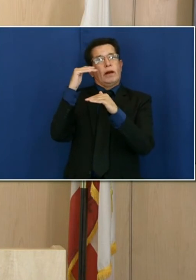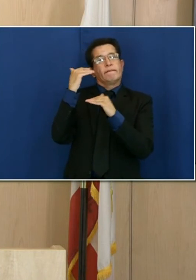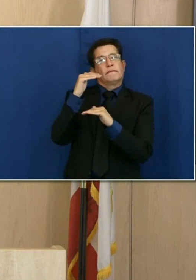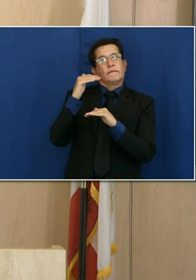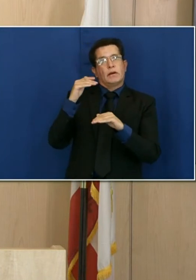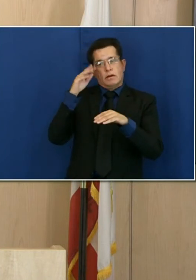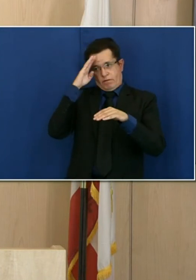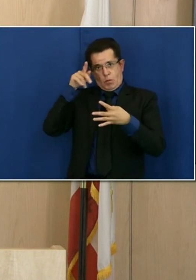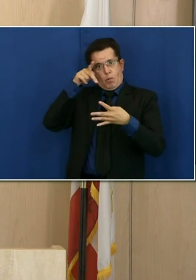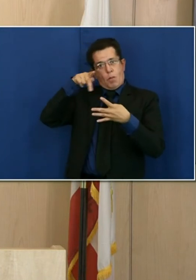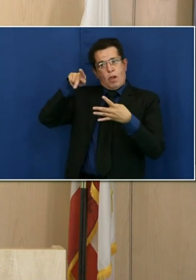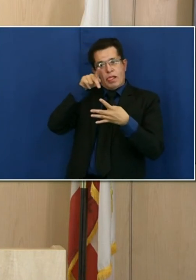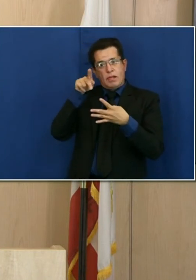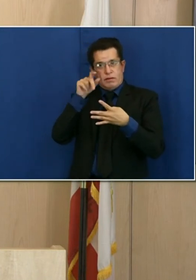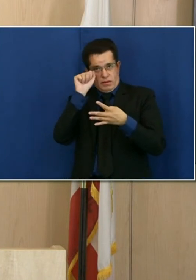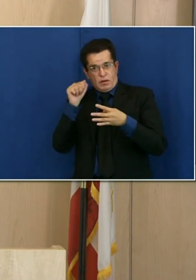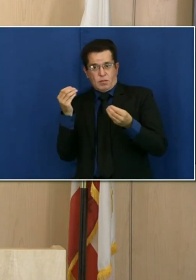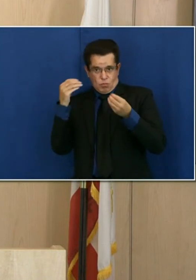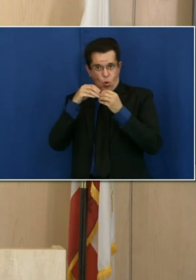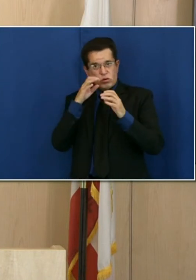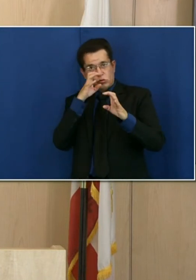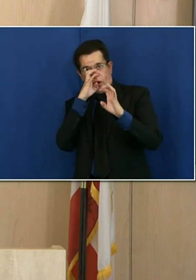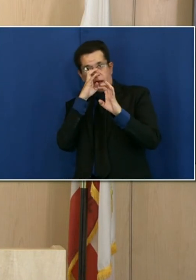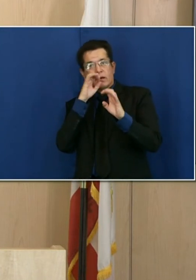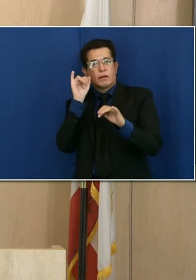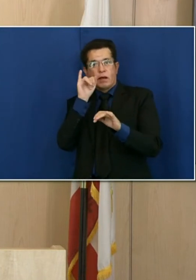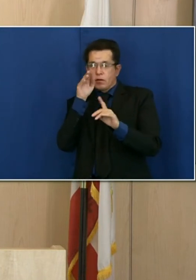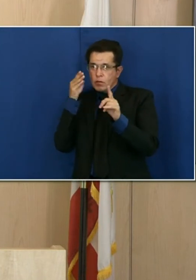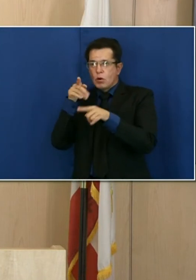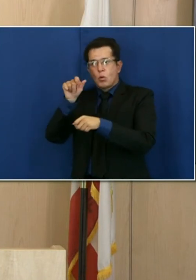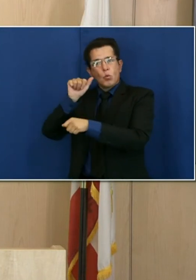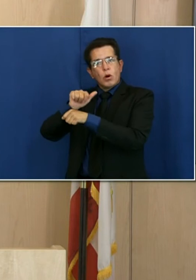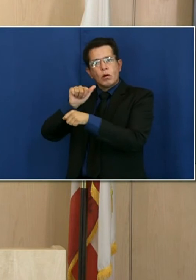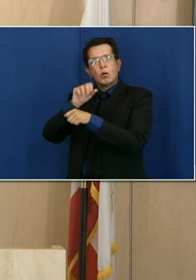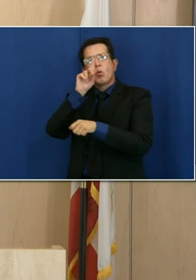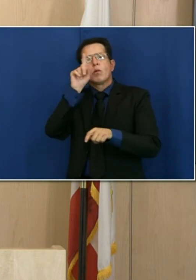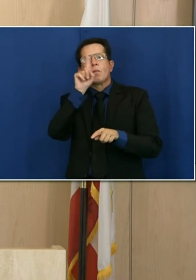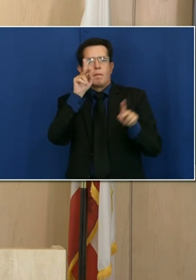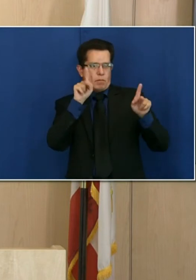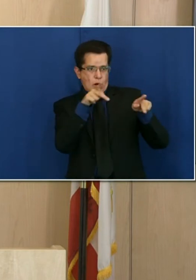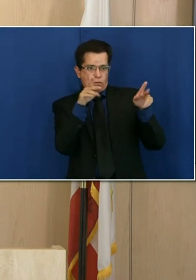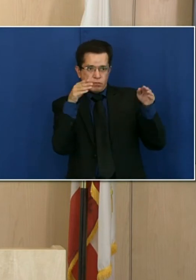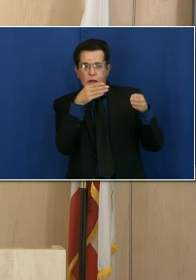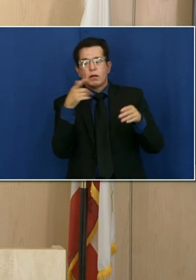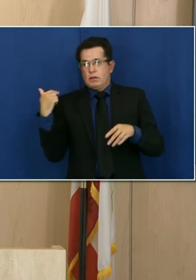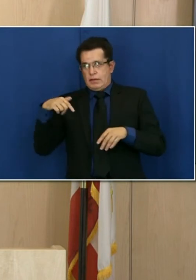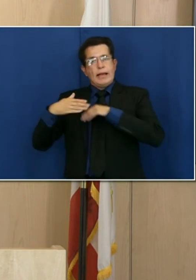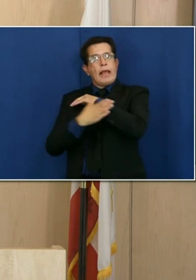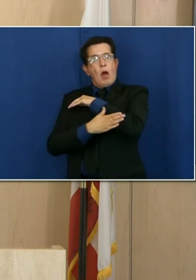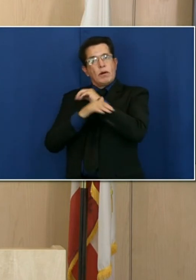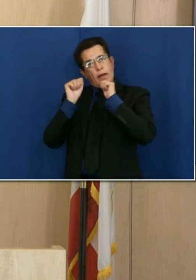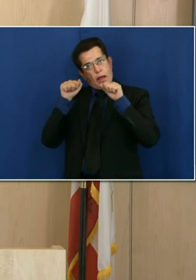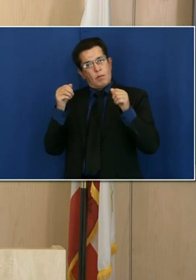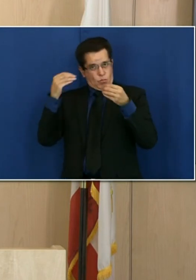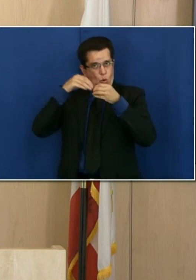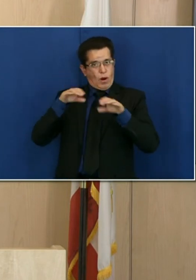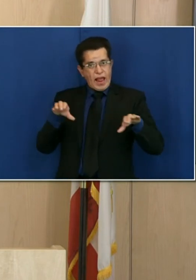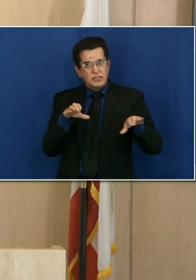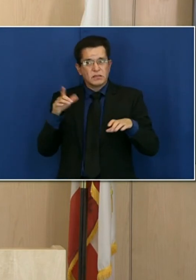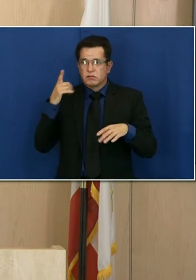within the purple tier, so just targeting the workplaces and home gatherings where these cases are happening, and is choosing not to take any more